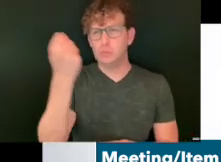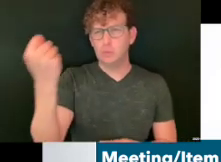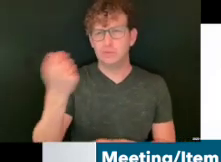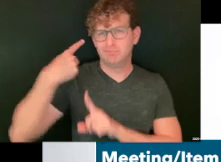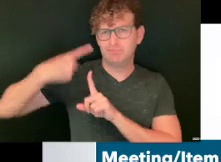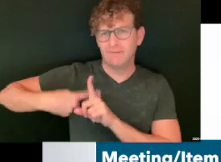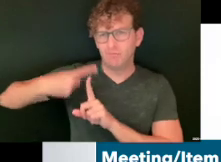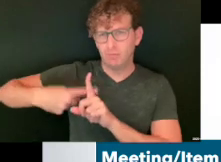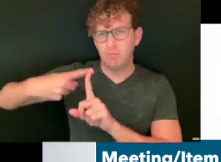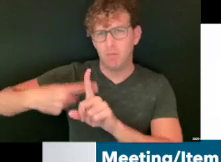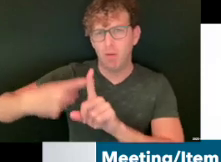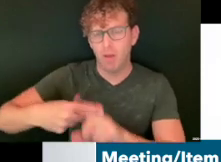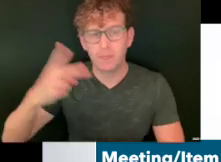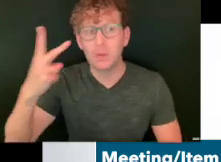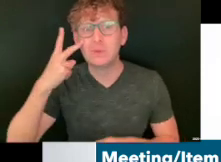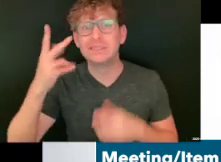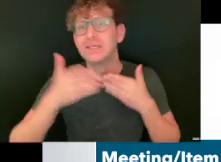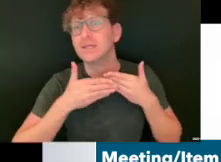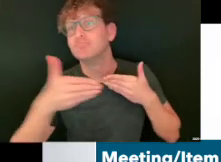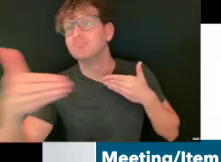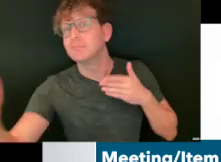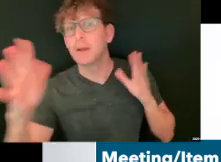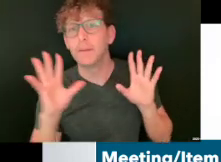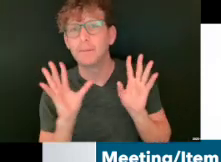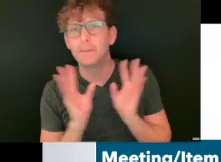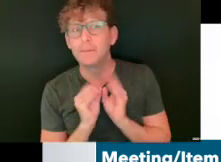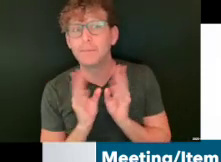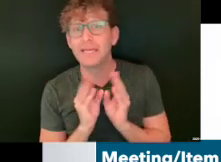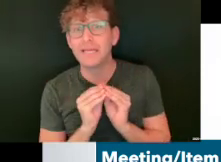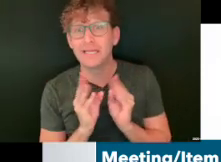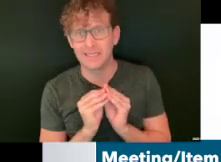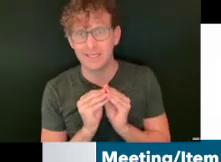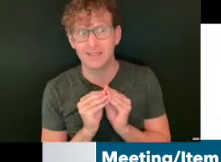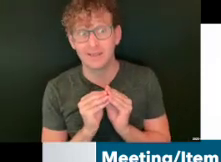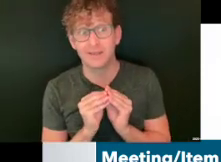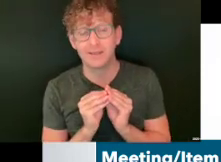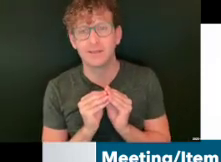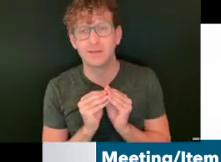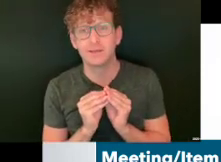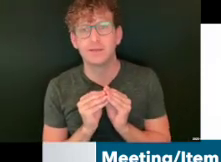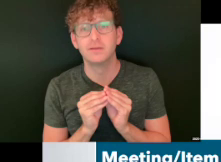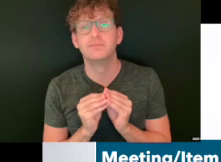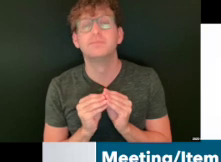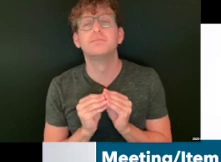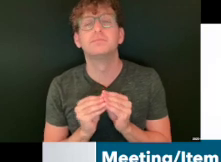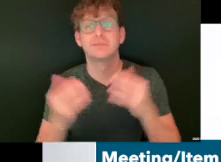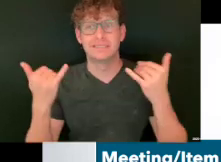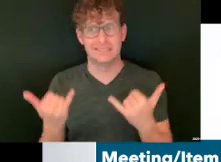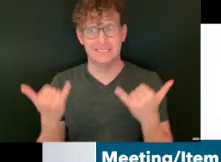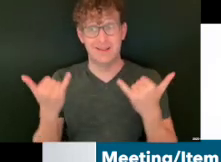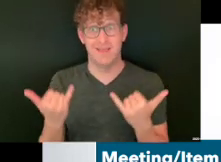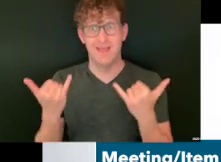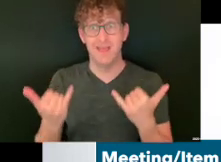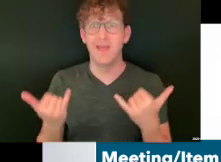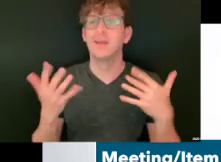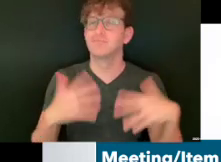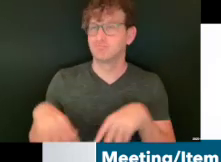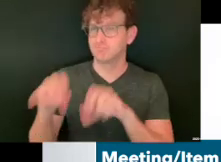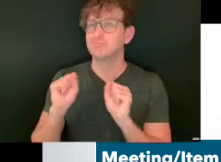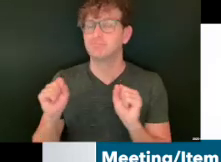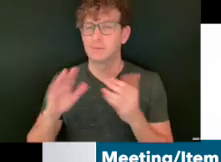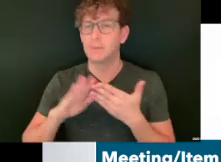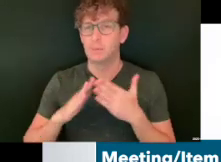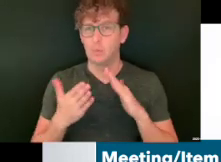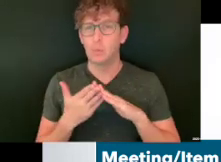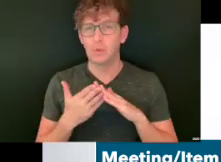evening community, and the next one will be on May 20th. On June 17th, that's our new evening community meeting